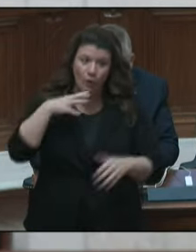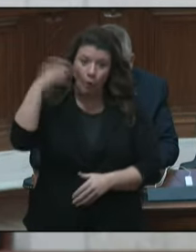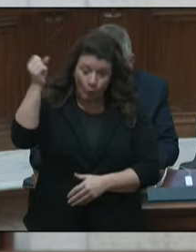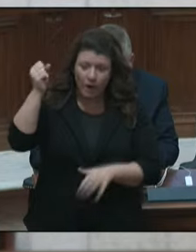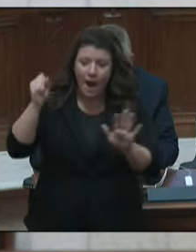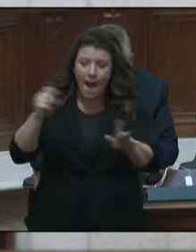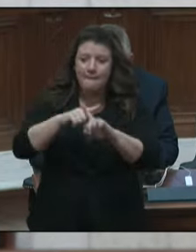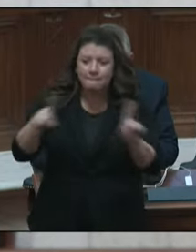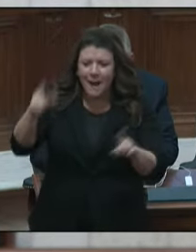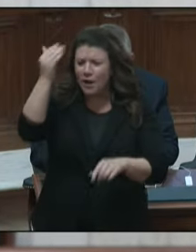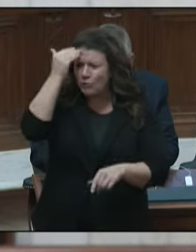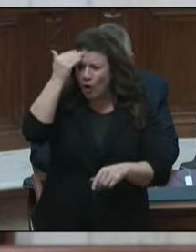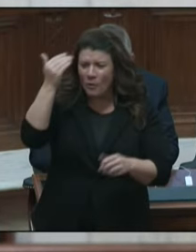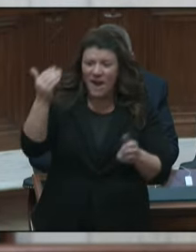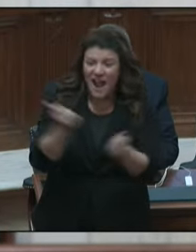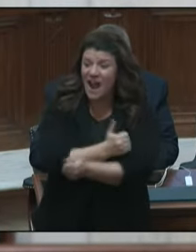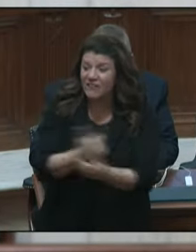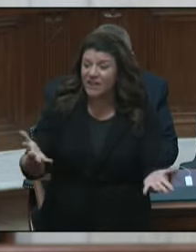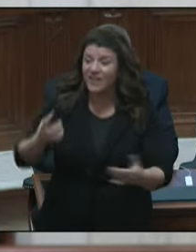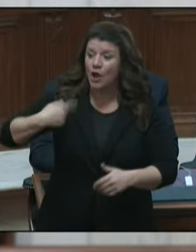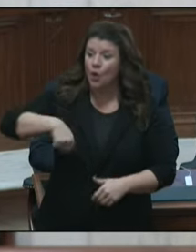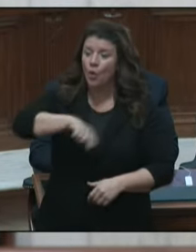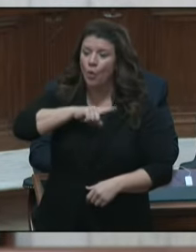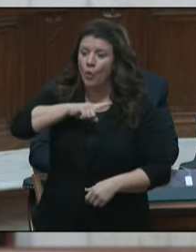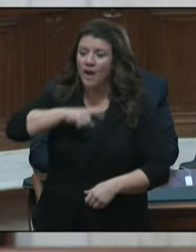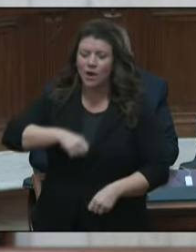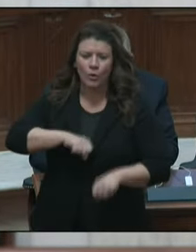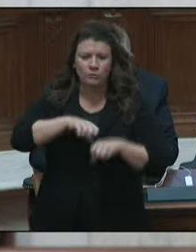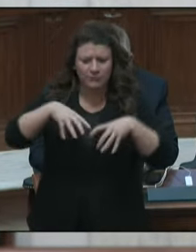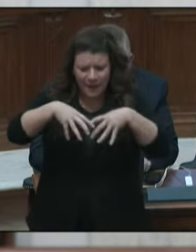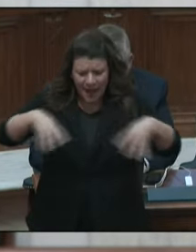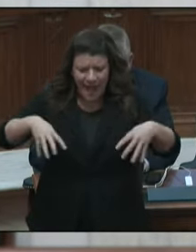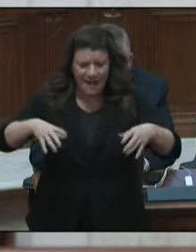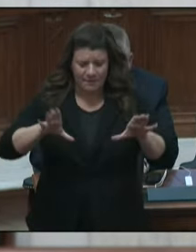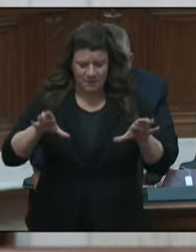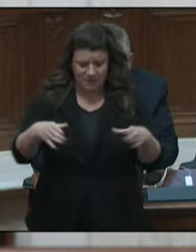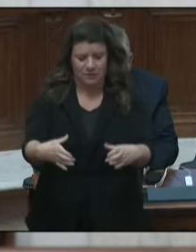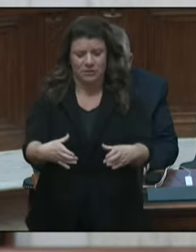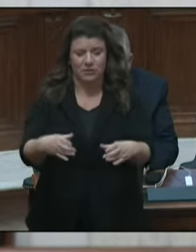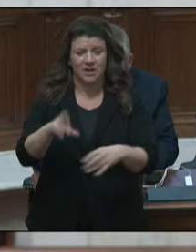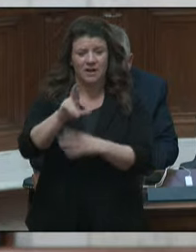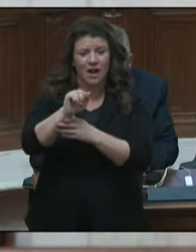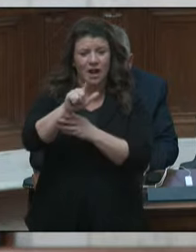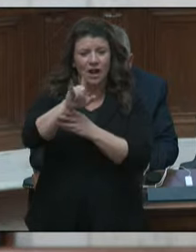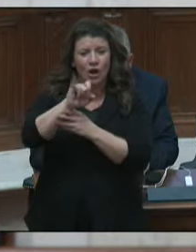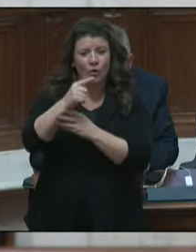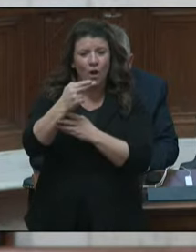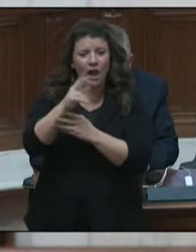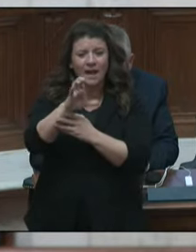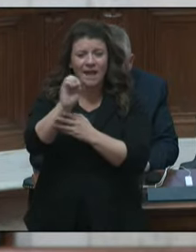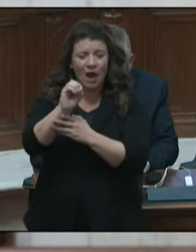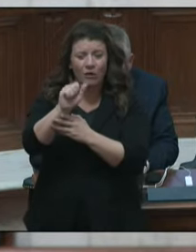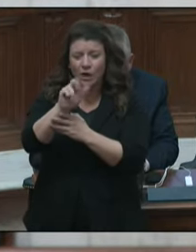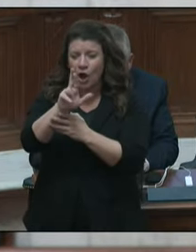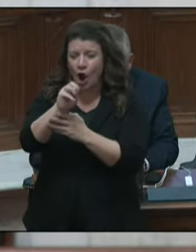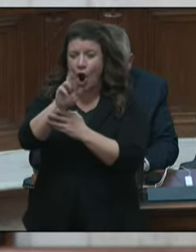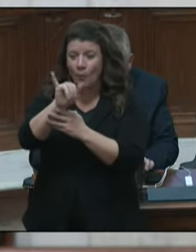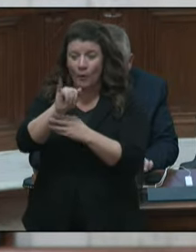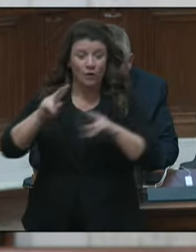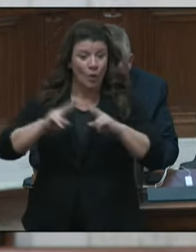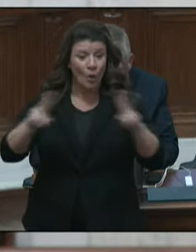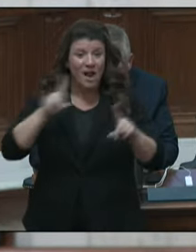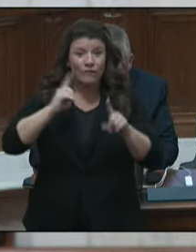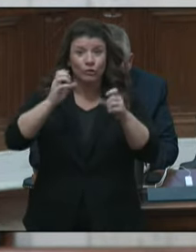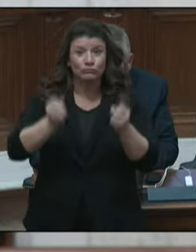But in all that, we were lining up at the center circle at the Raleigh County Armory to jump ball. There was